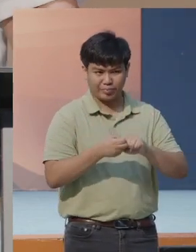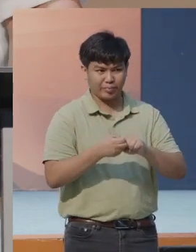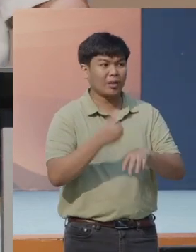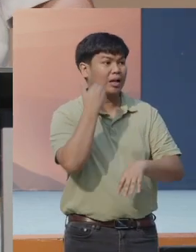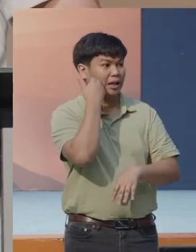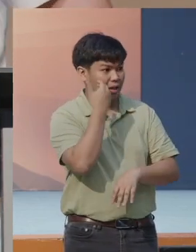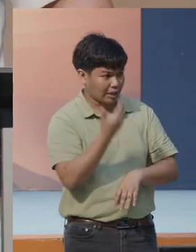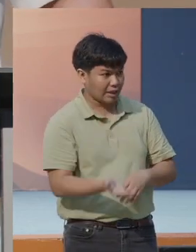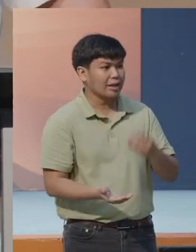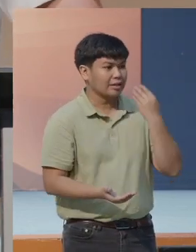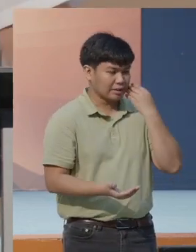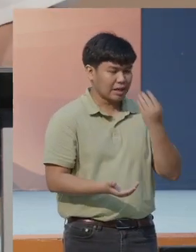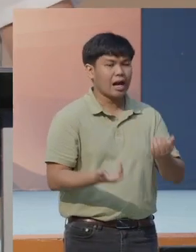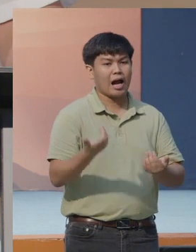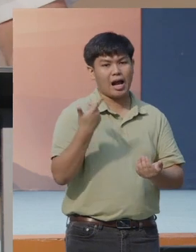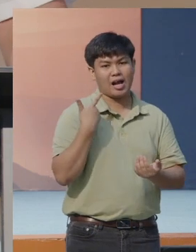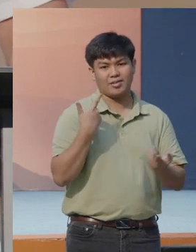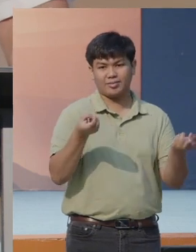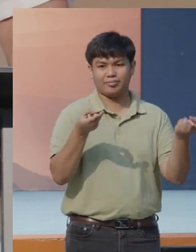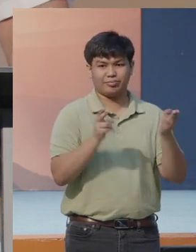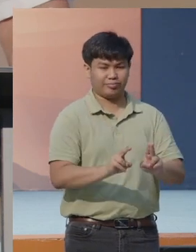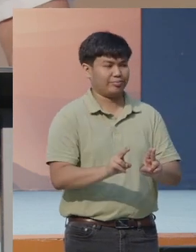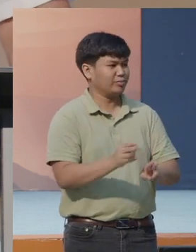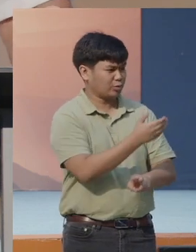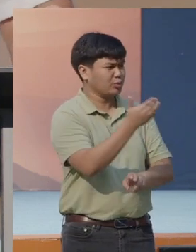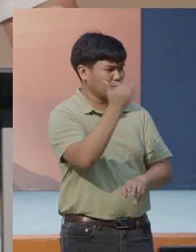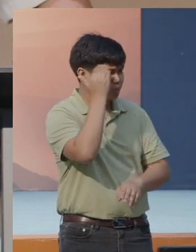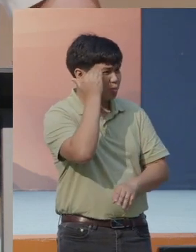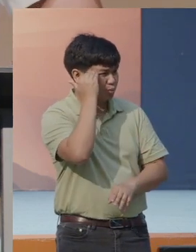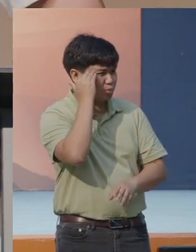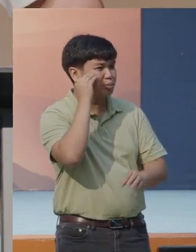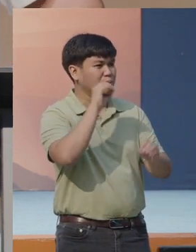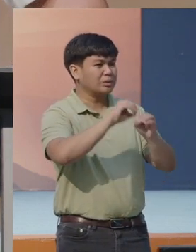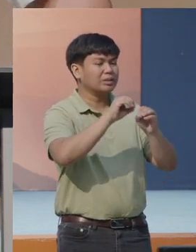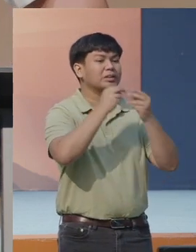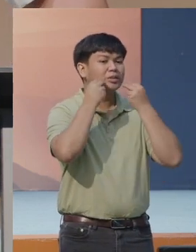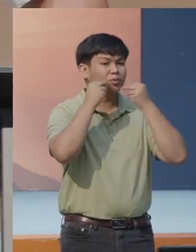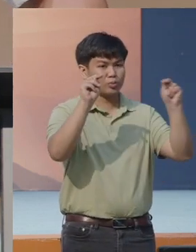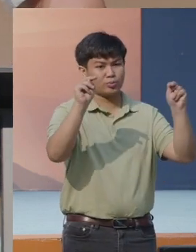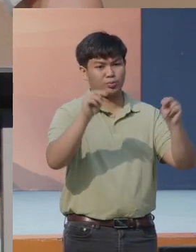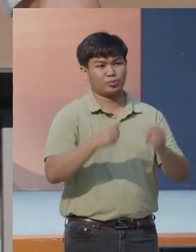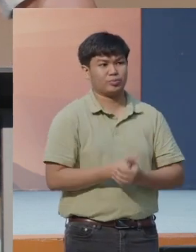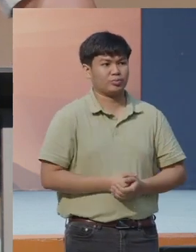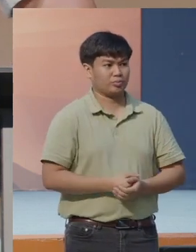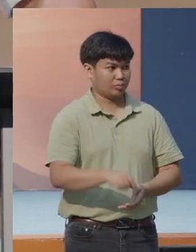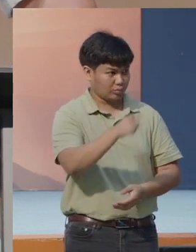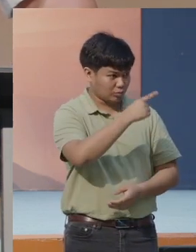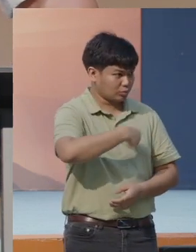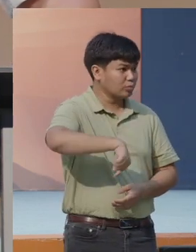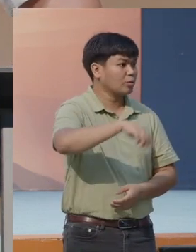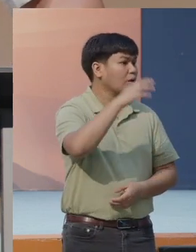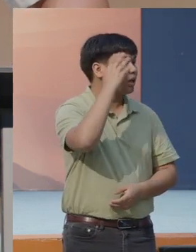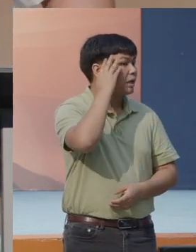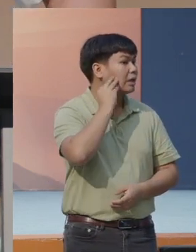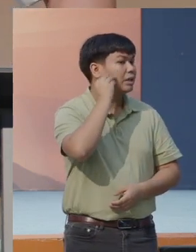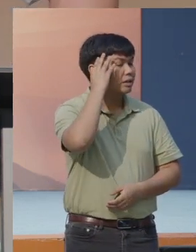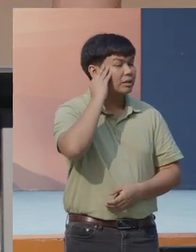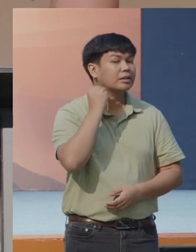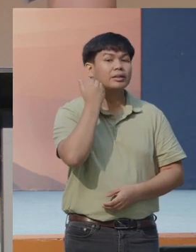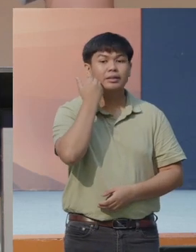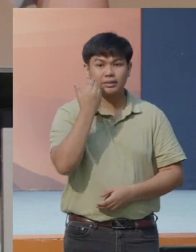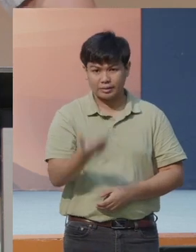Death, and you know this, lahat tayo dito namatayan na. Ang